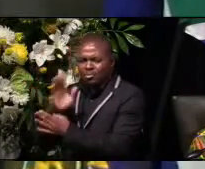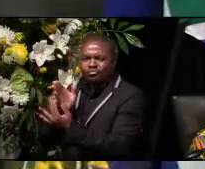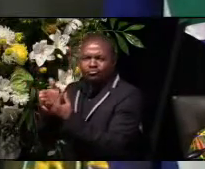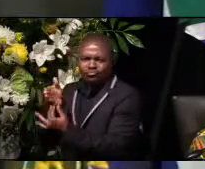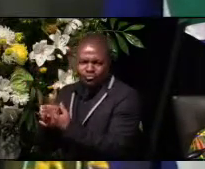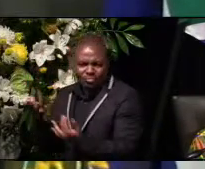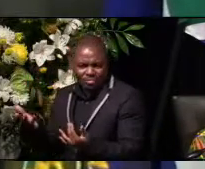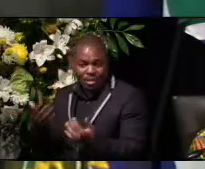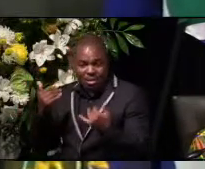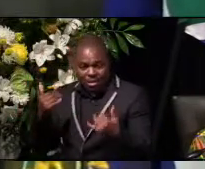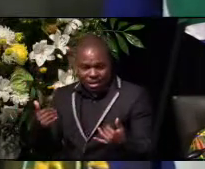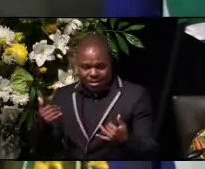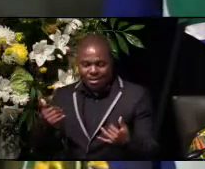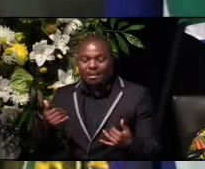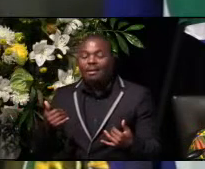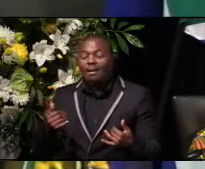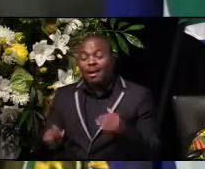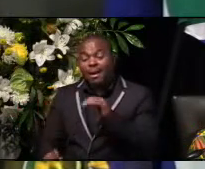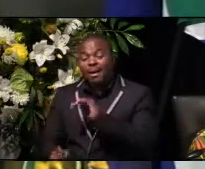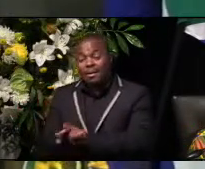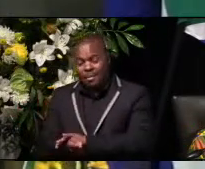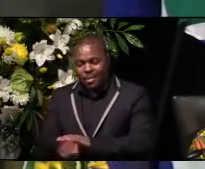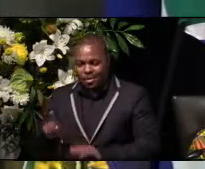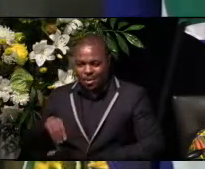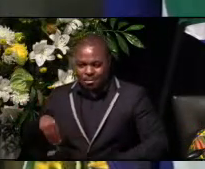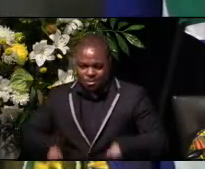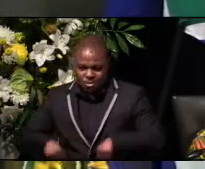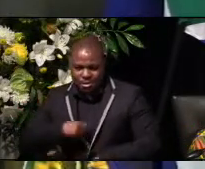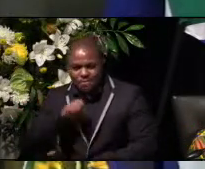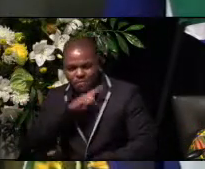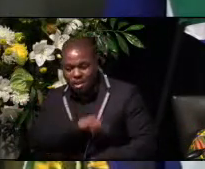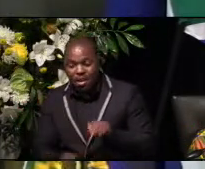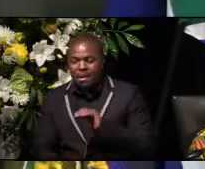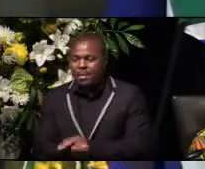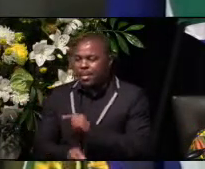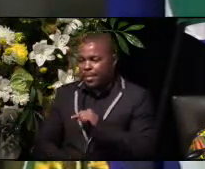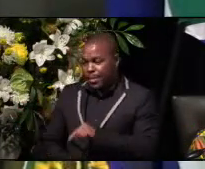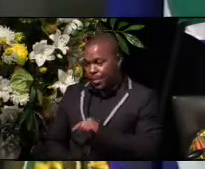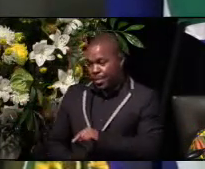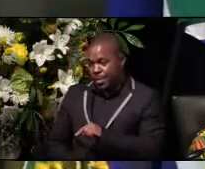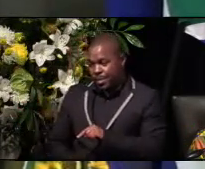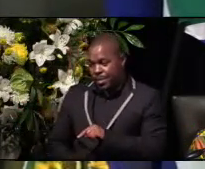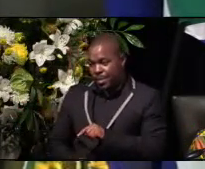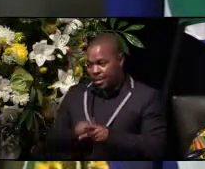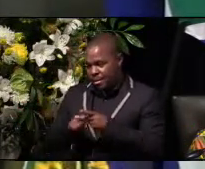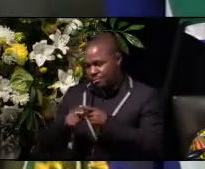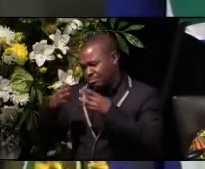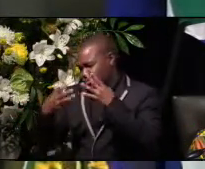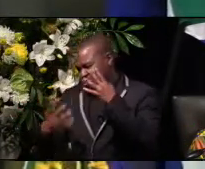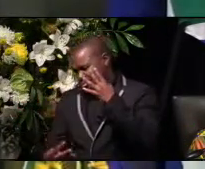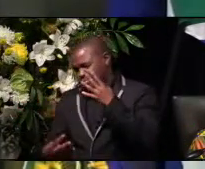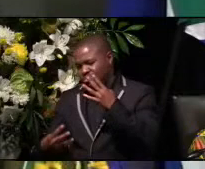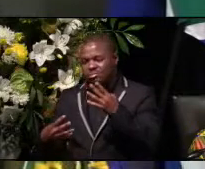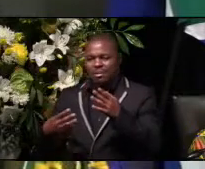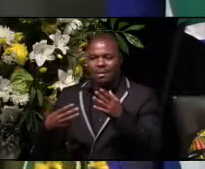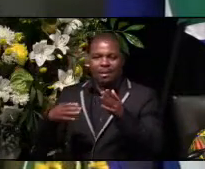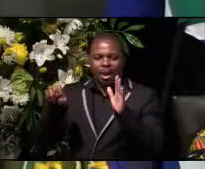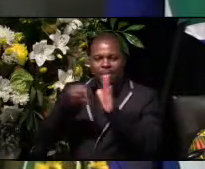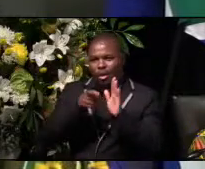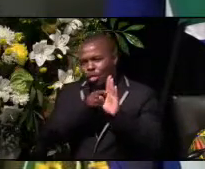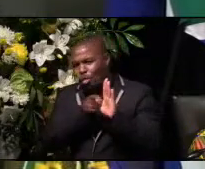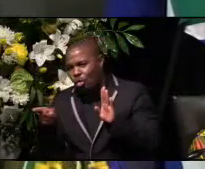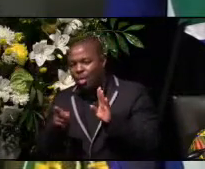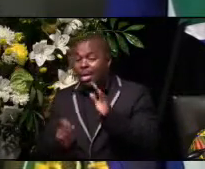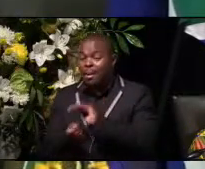opens up all the possibilities for corruption and fraud and and all sorts of other unethical types of